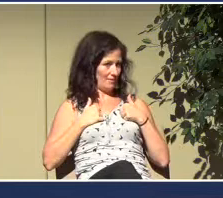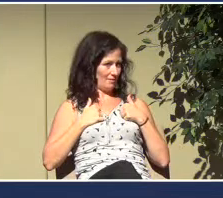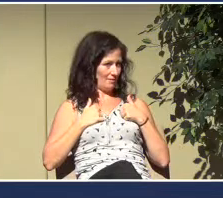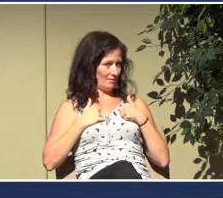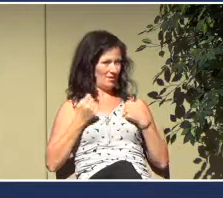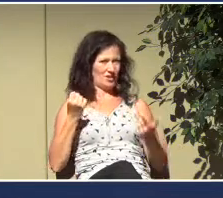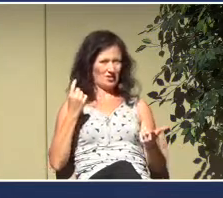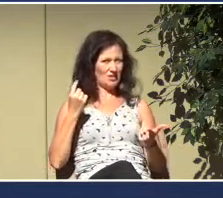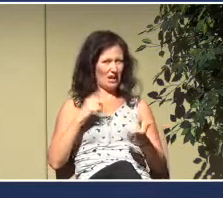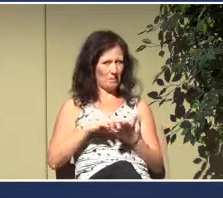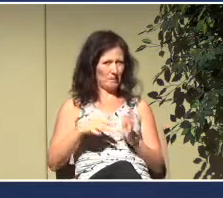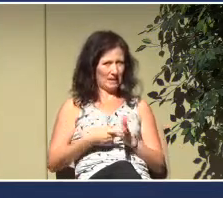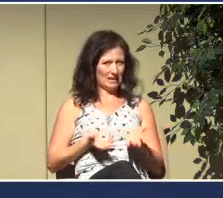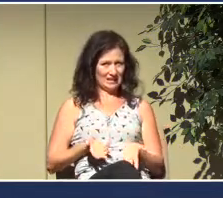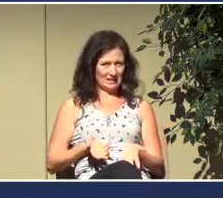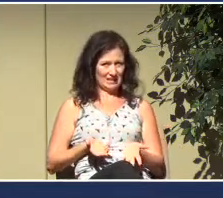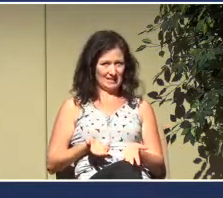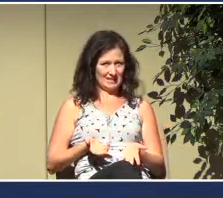sense?